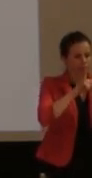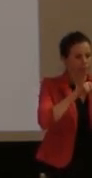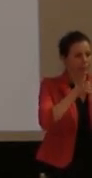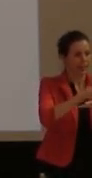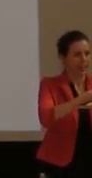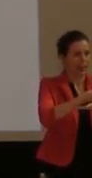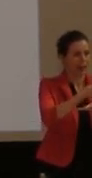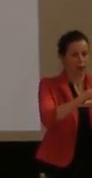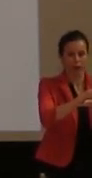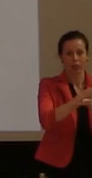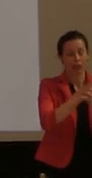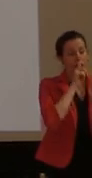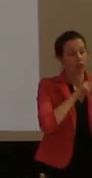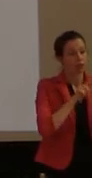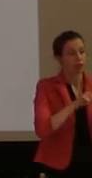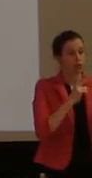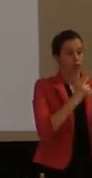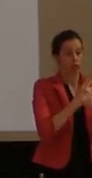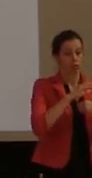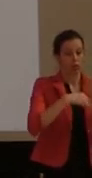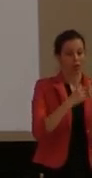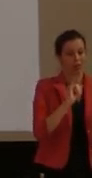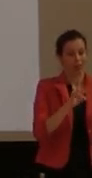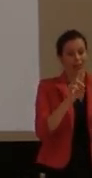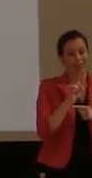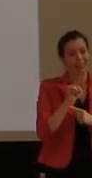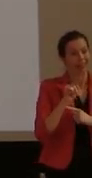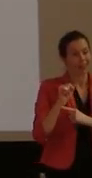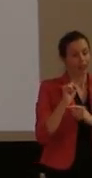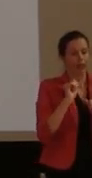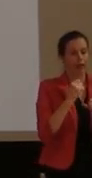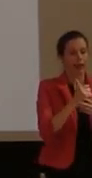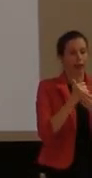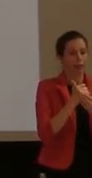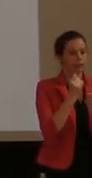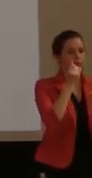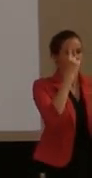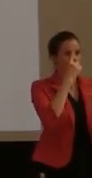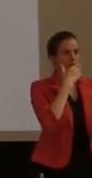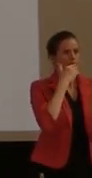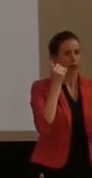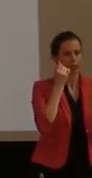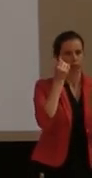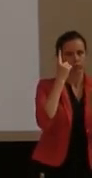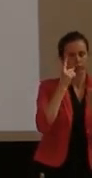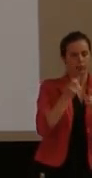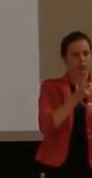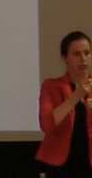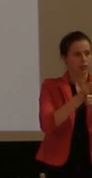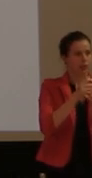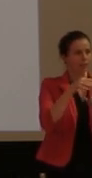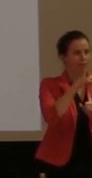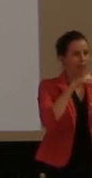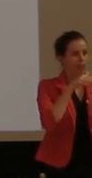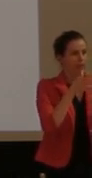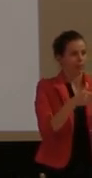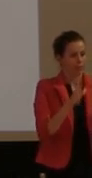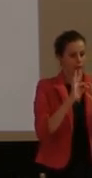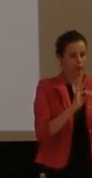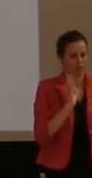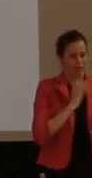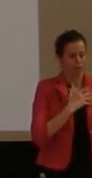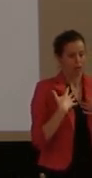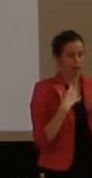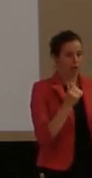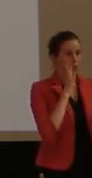Research conducted using All of Us data may also help us better understand the impact of environmental and lifestyle factors on our health. We'll have a deeper